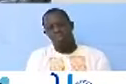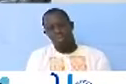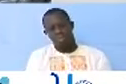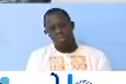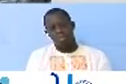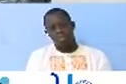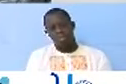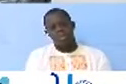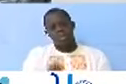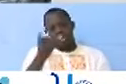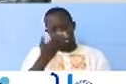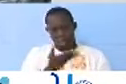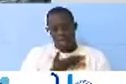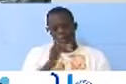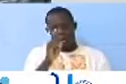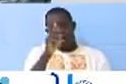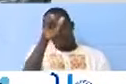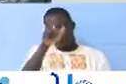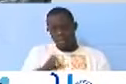There was